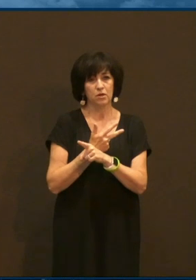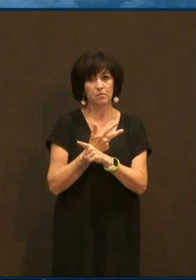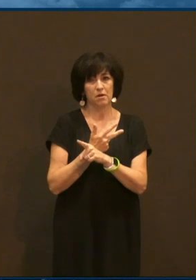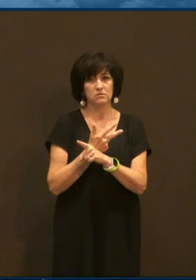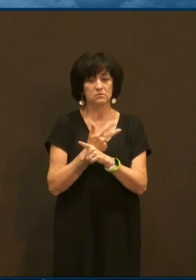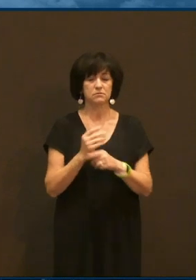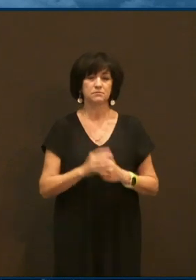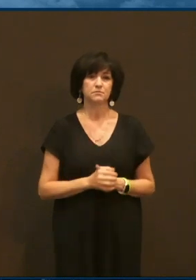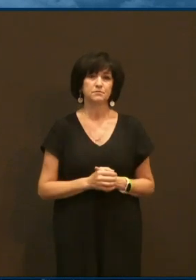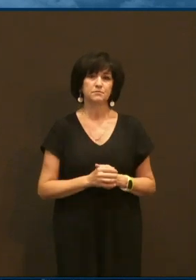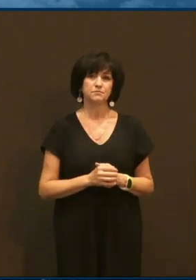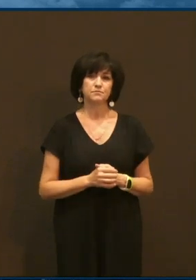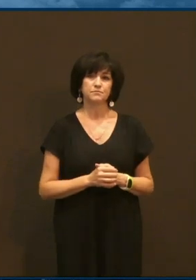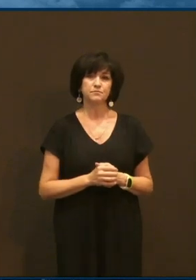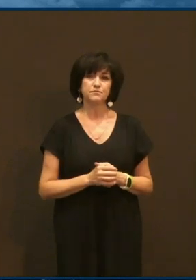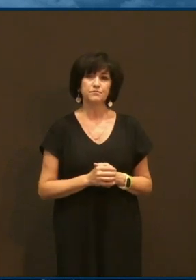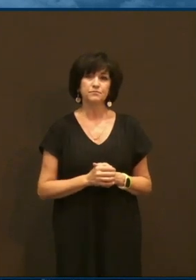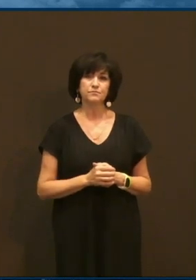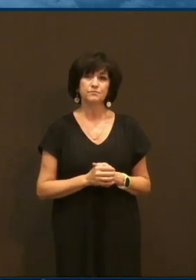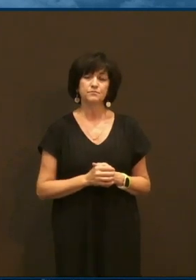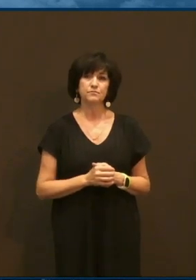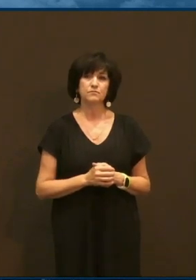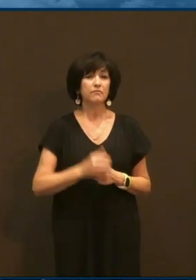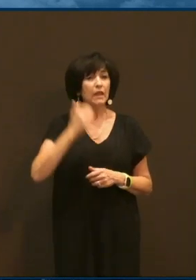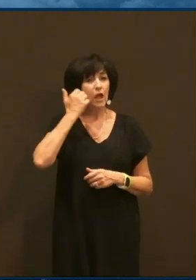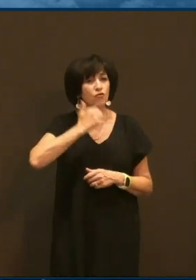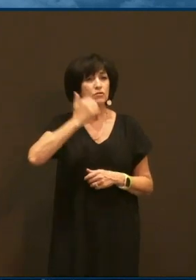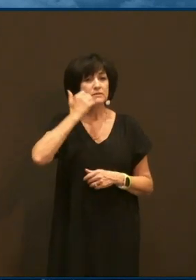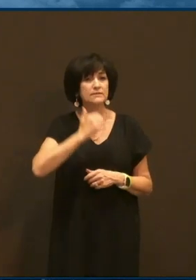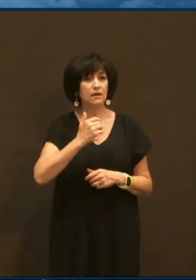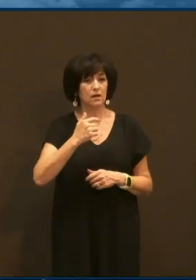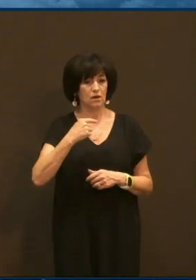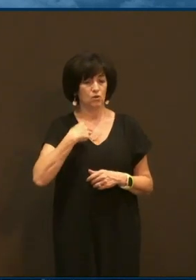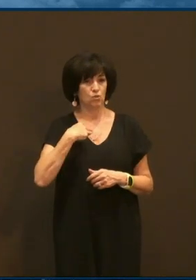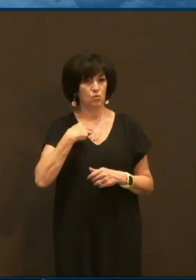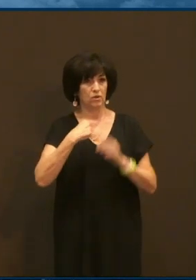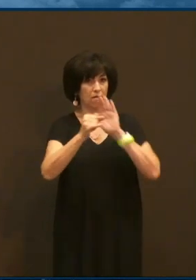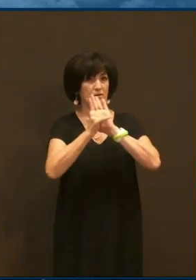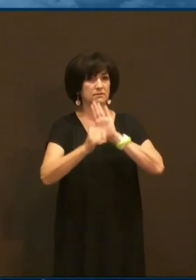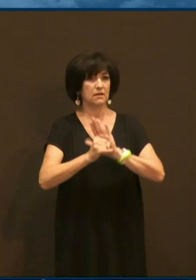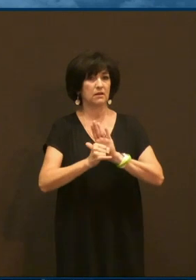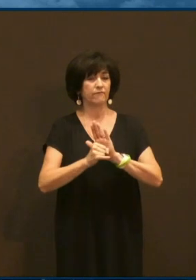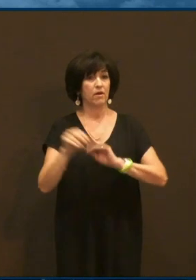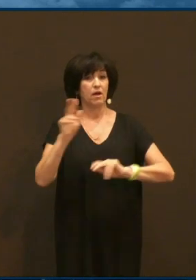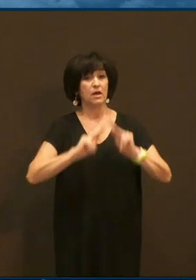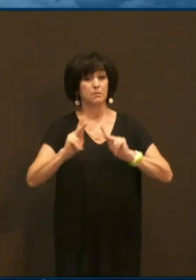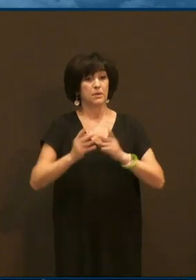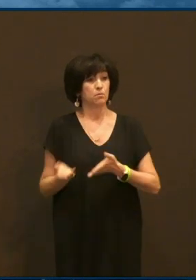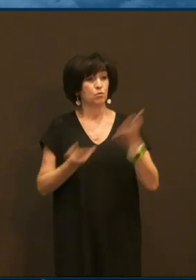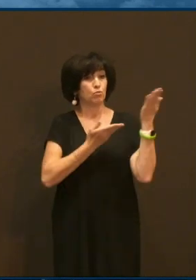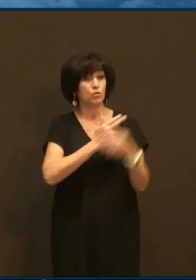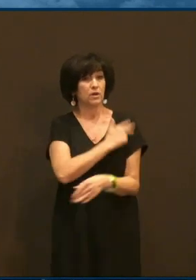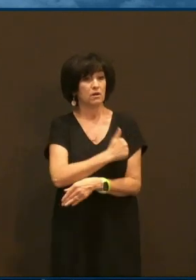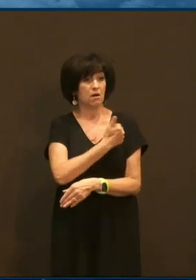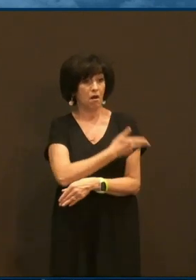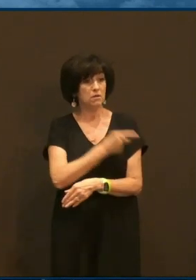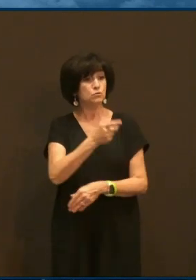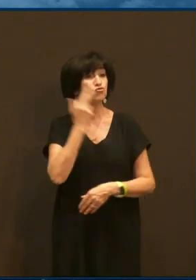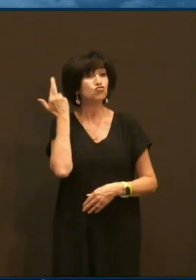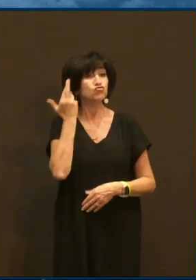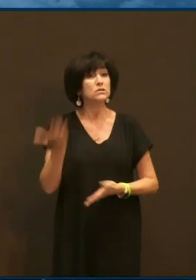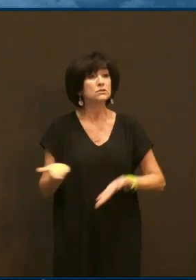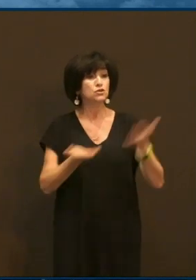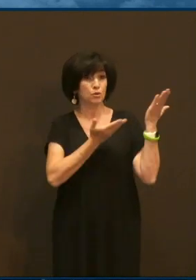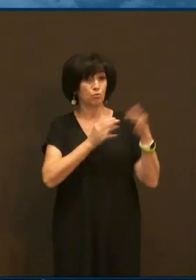number of hospitalization admissions day to day, the percent positives, which was up close to 40%,